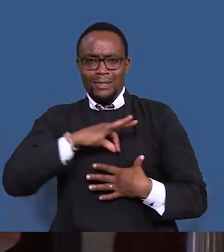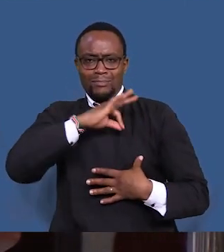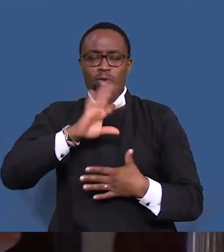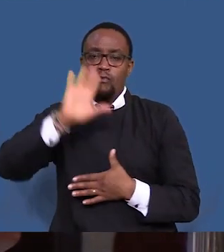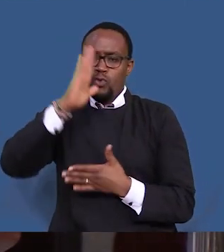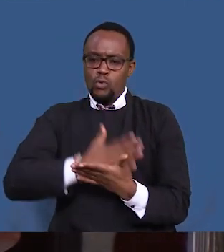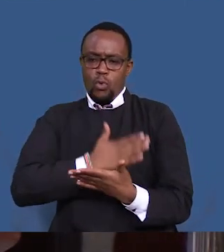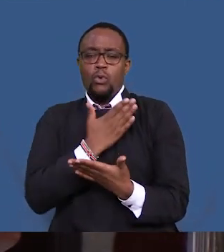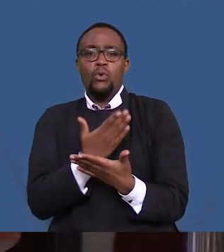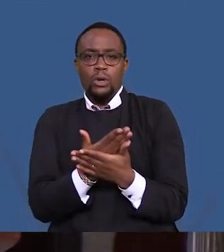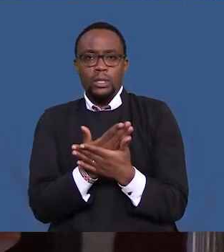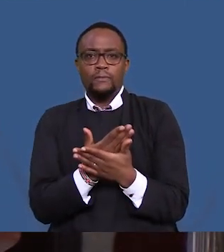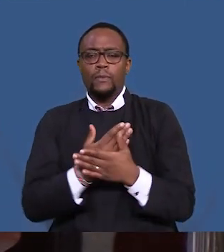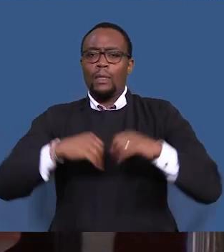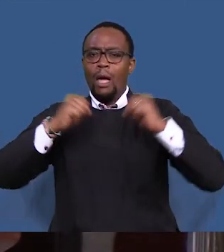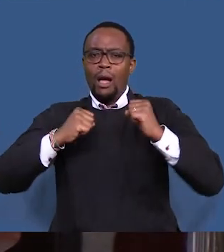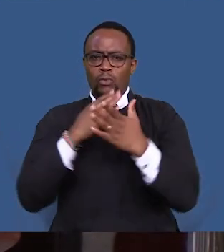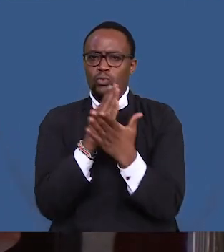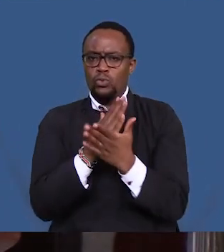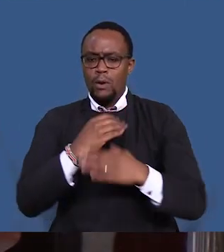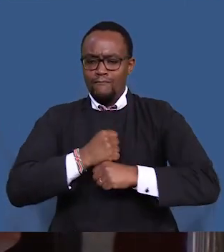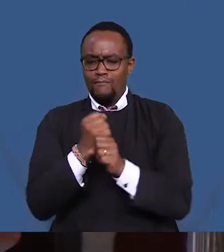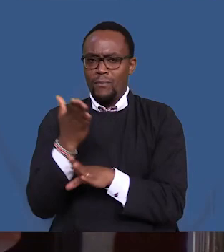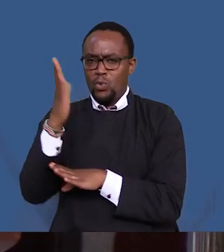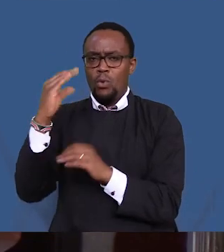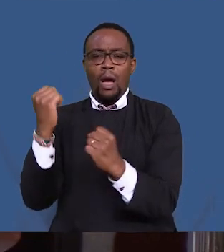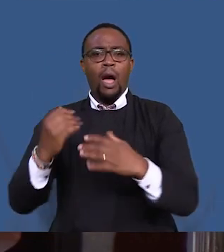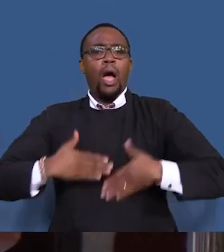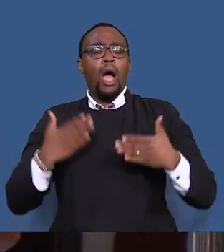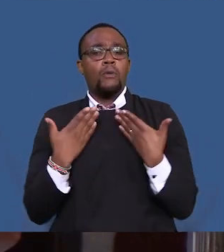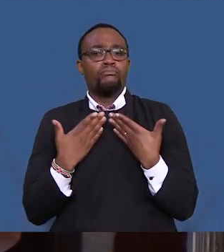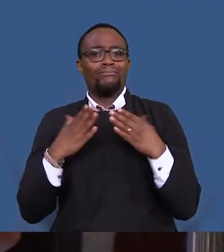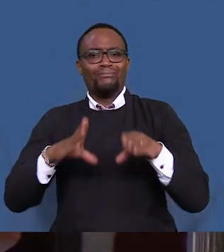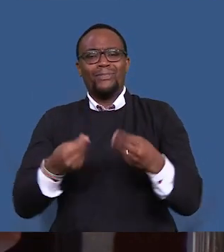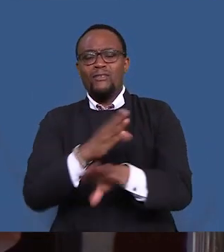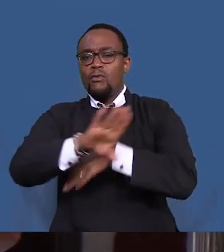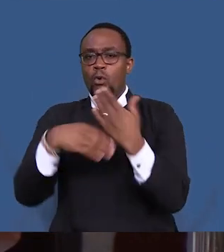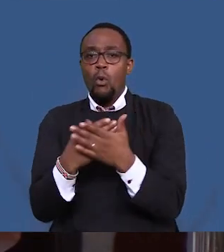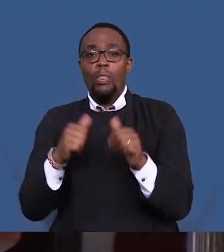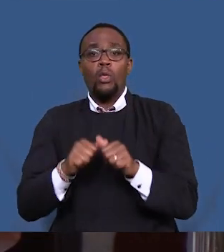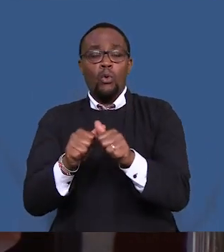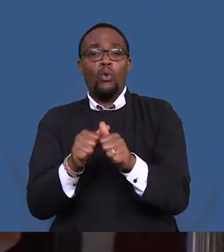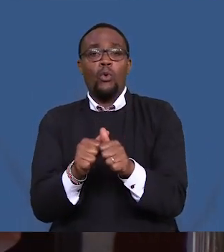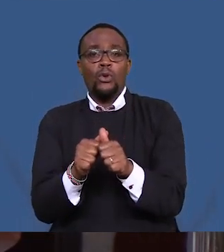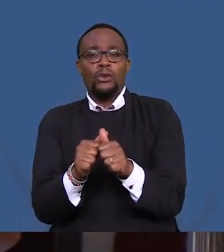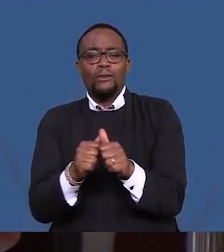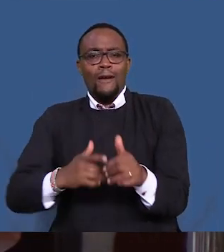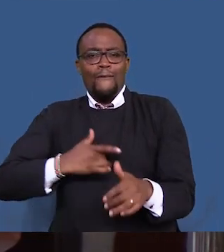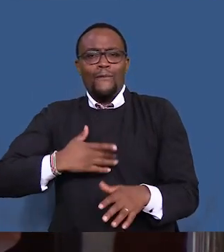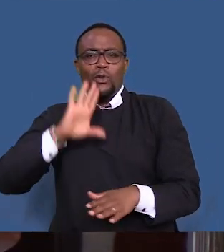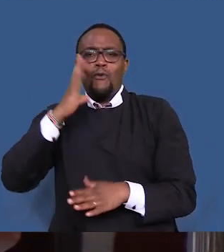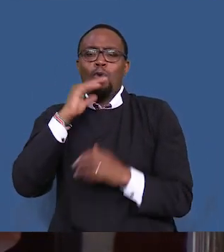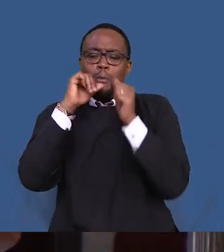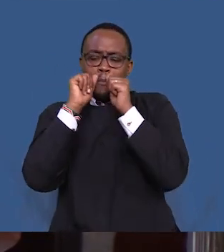thy grace, and that they may truly please thee, pour upon them the continued dew of thy